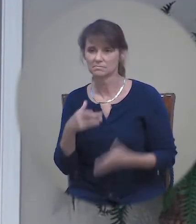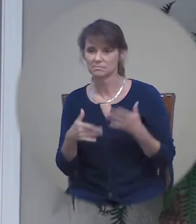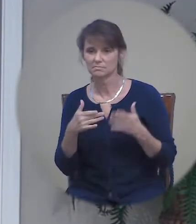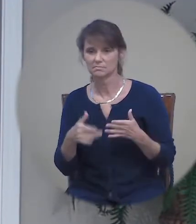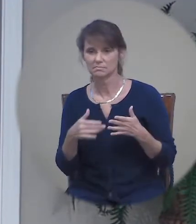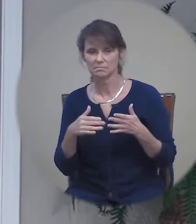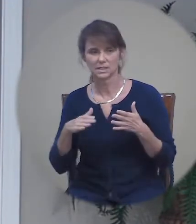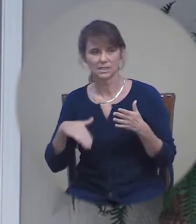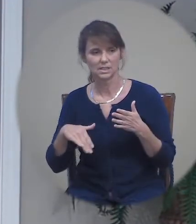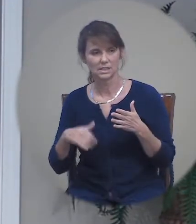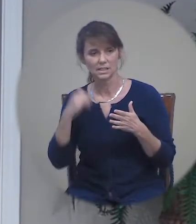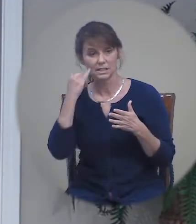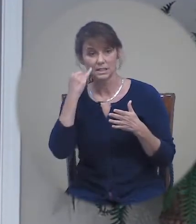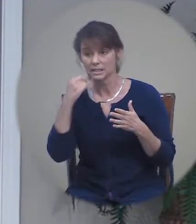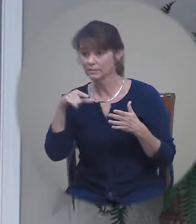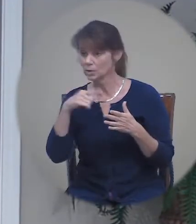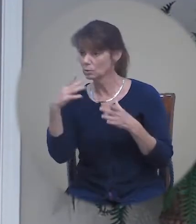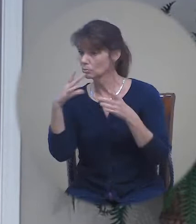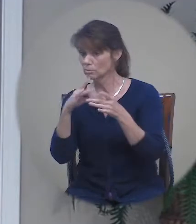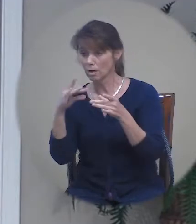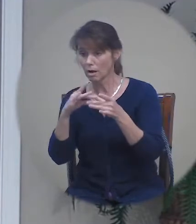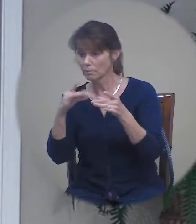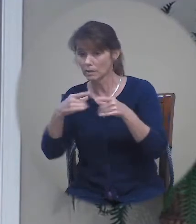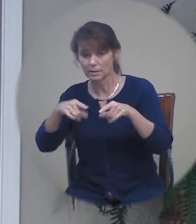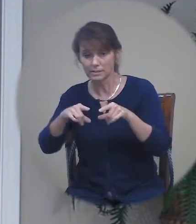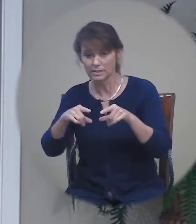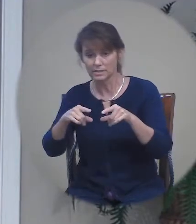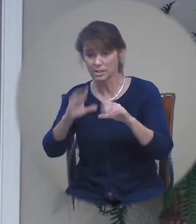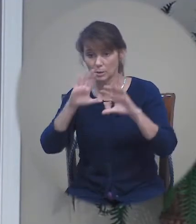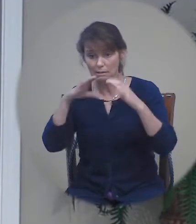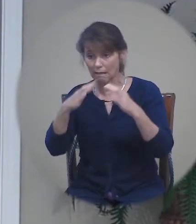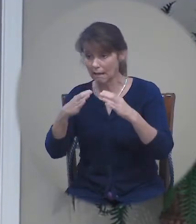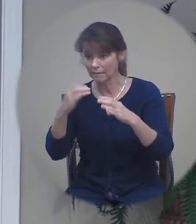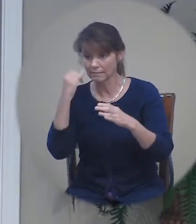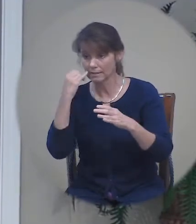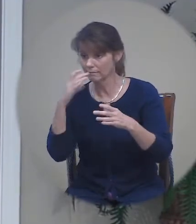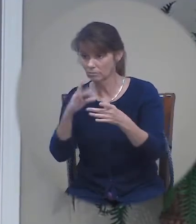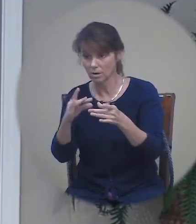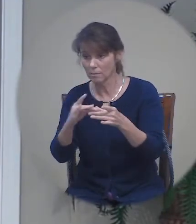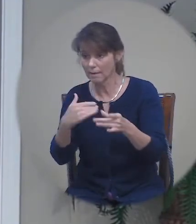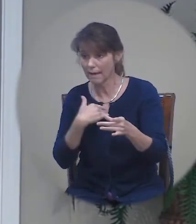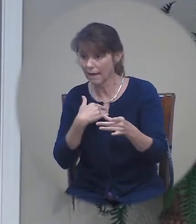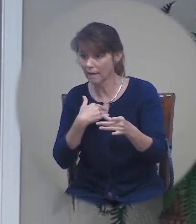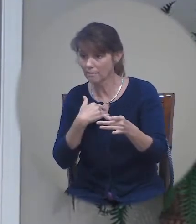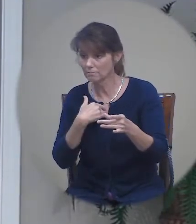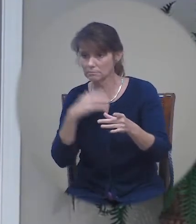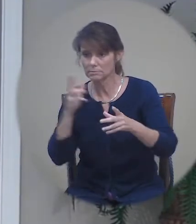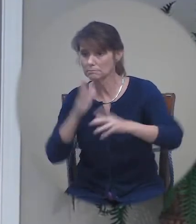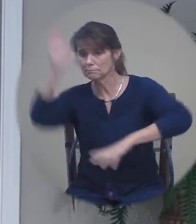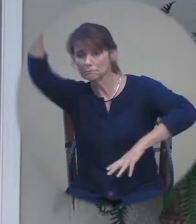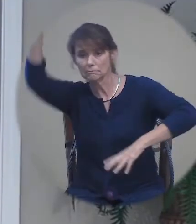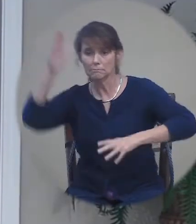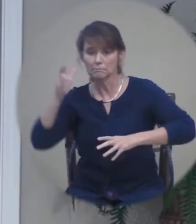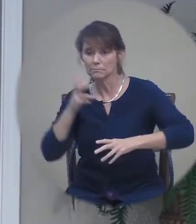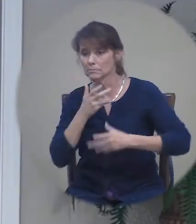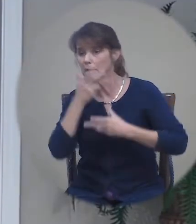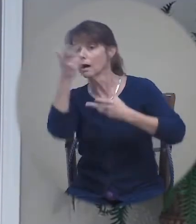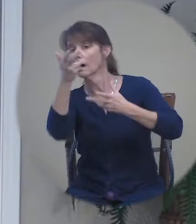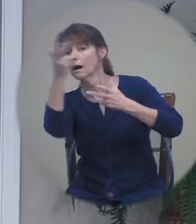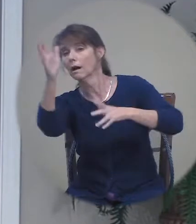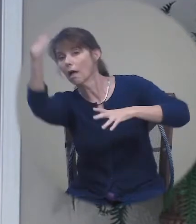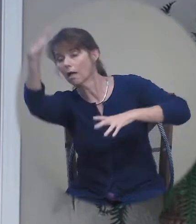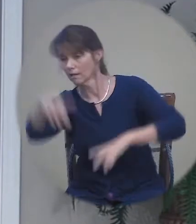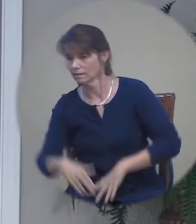If you've got a comment or anything to make in class and I don't call on you, just shout something out, because I might have overlooked